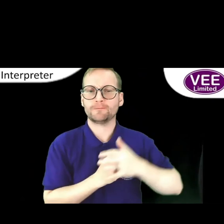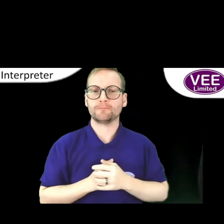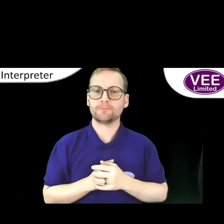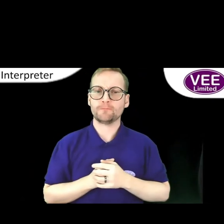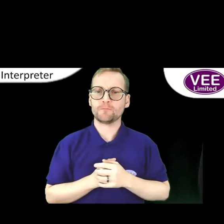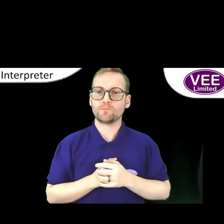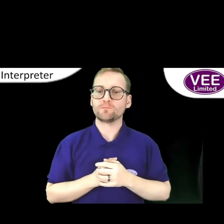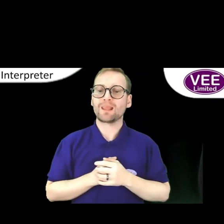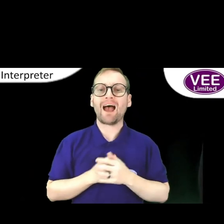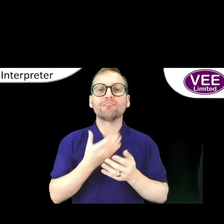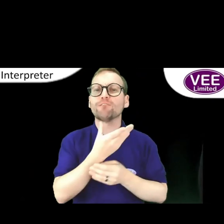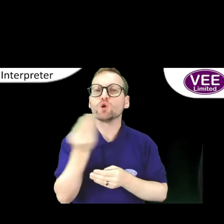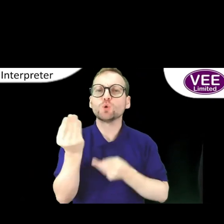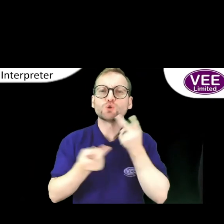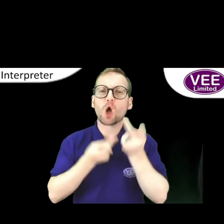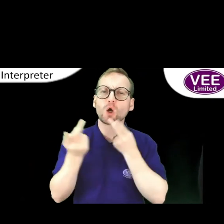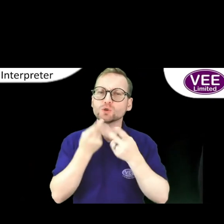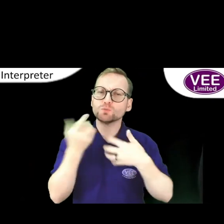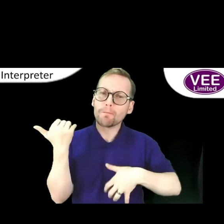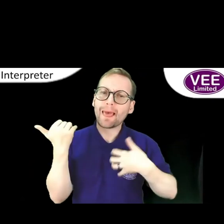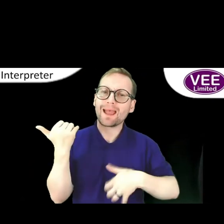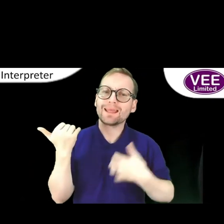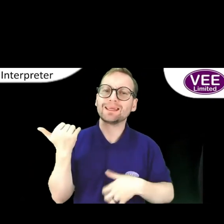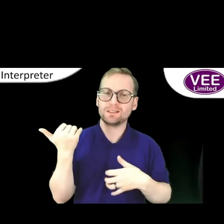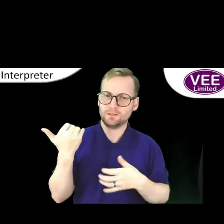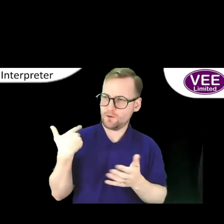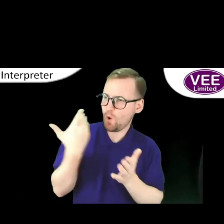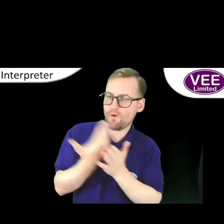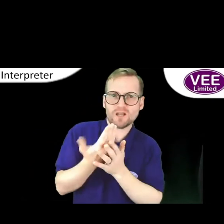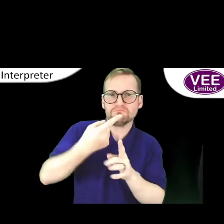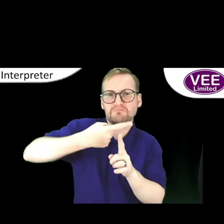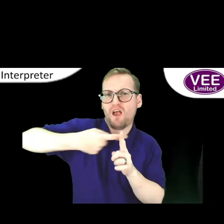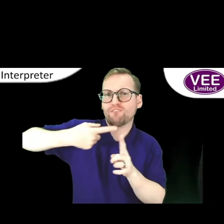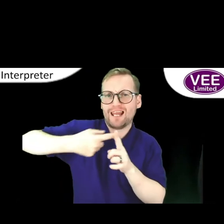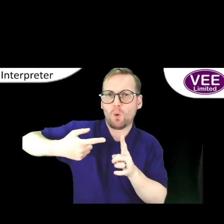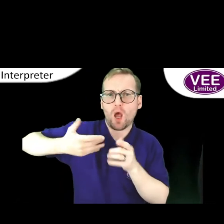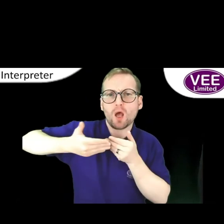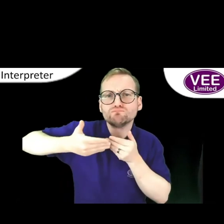And I'll play you a few songs now over the next half an hour or so.